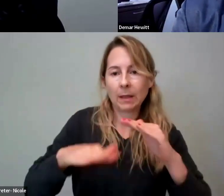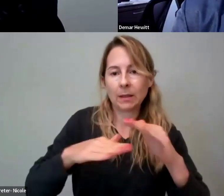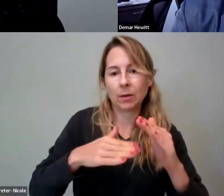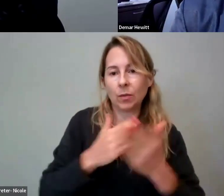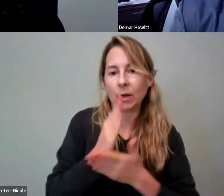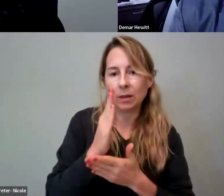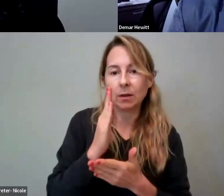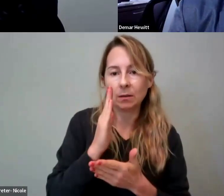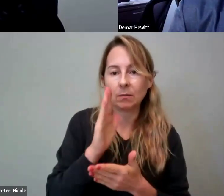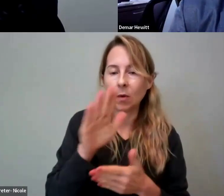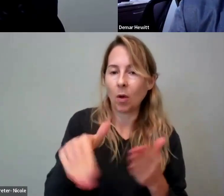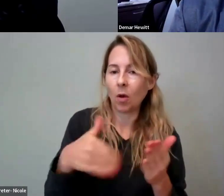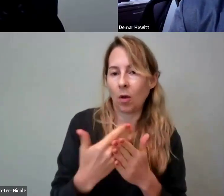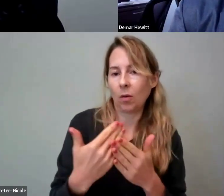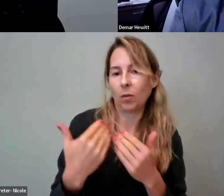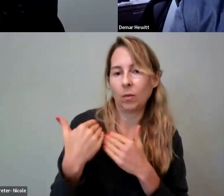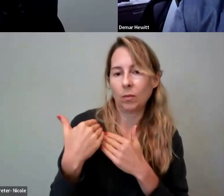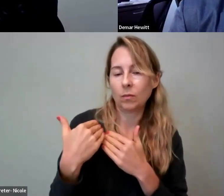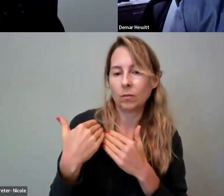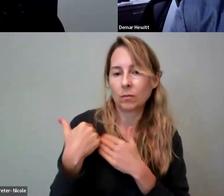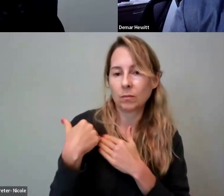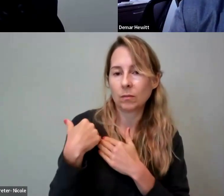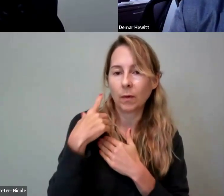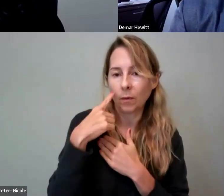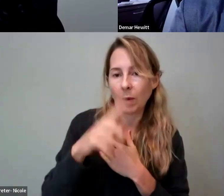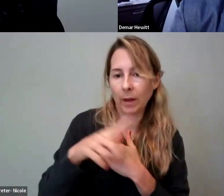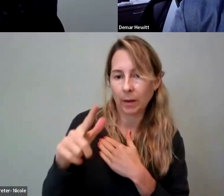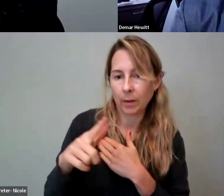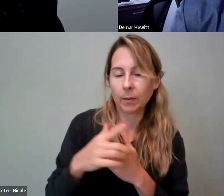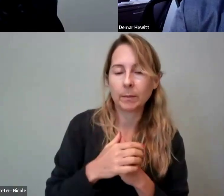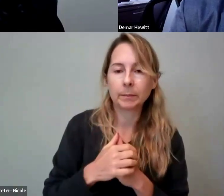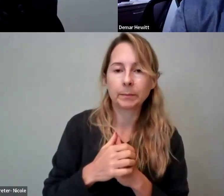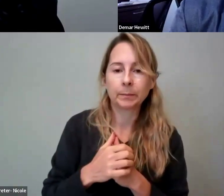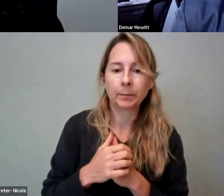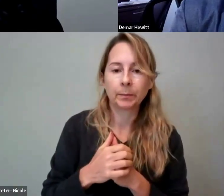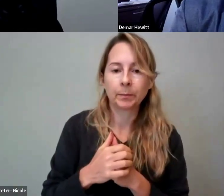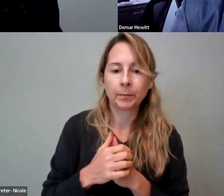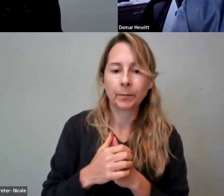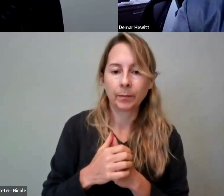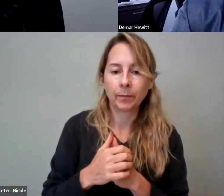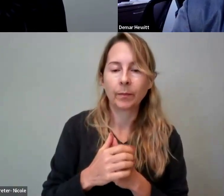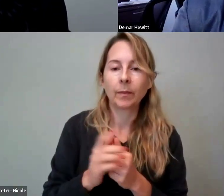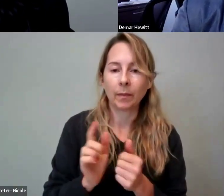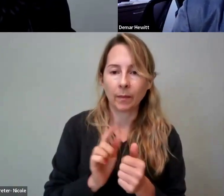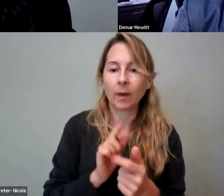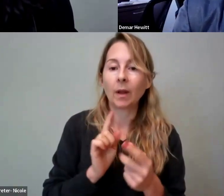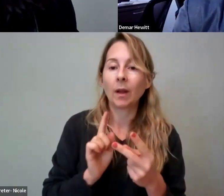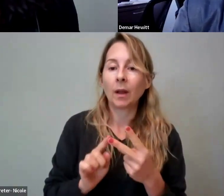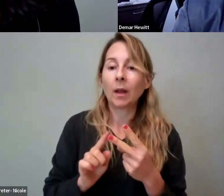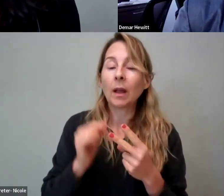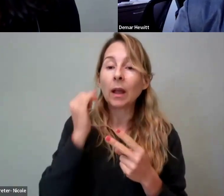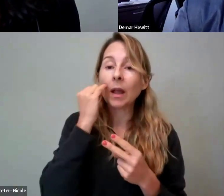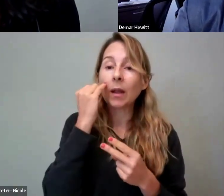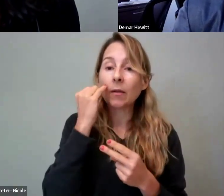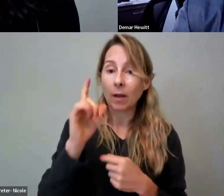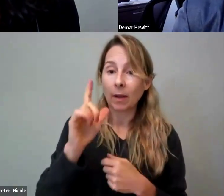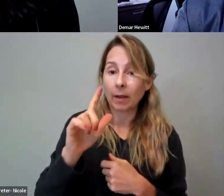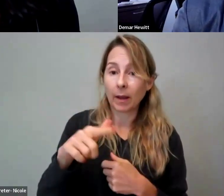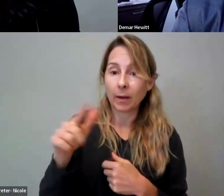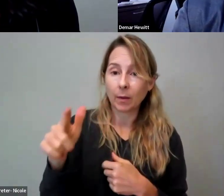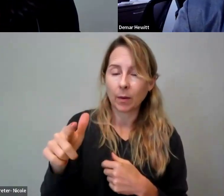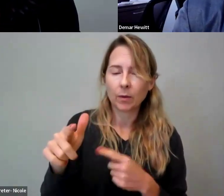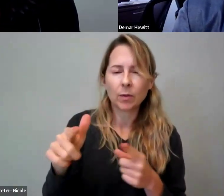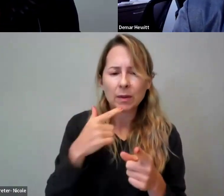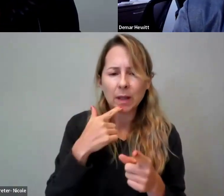landlord obligation, or under the regulations. All right. Now, if the landlord, but from what